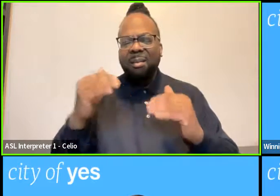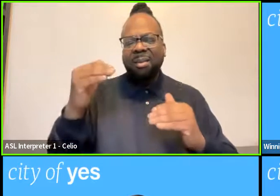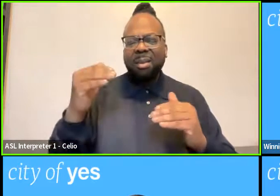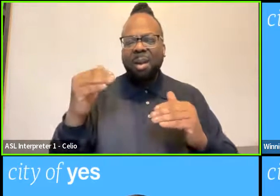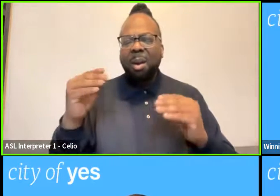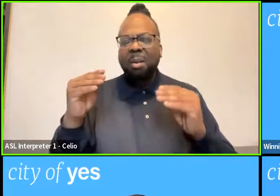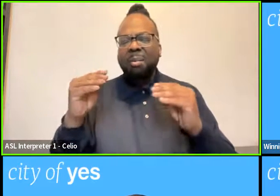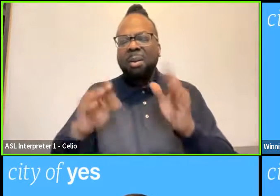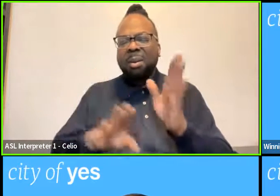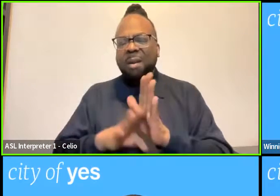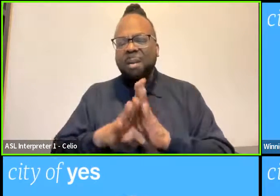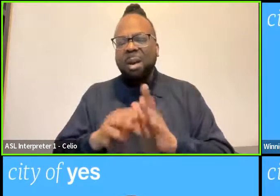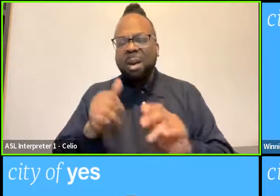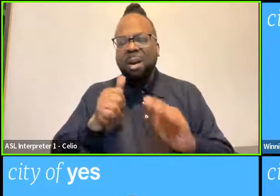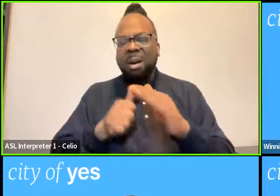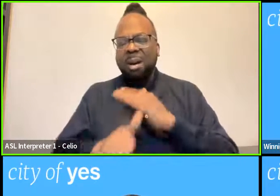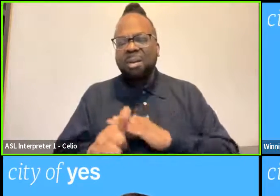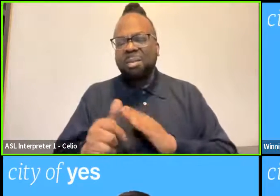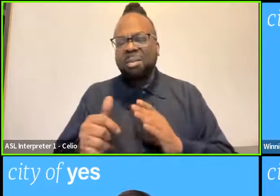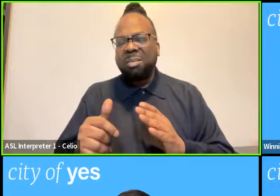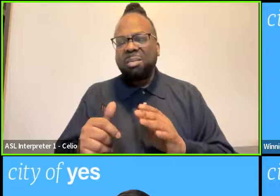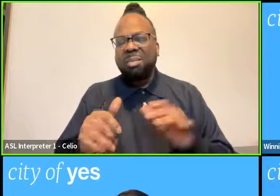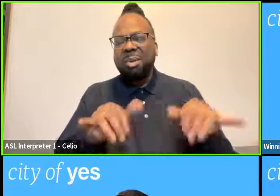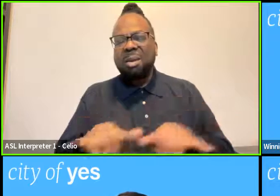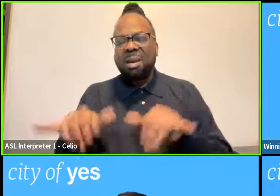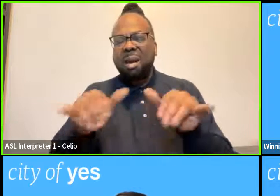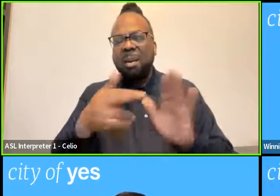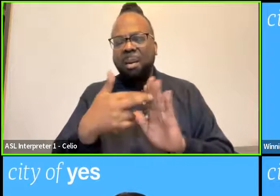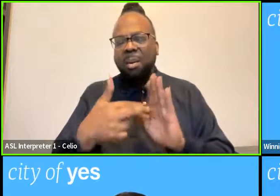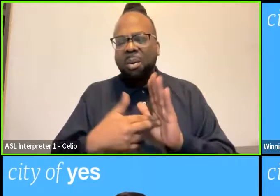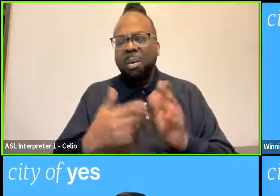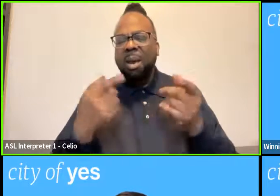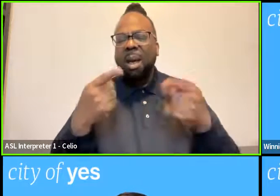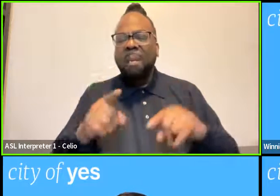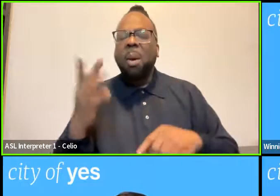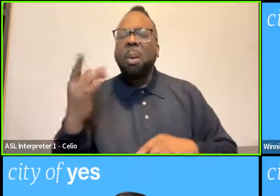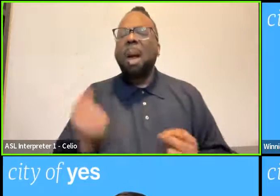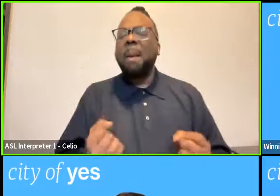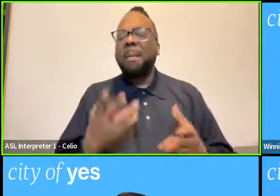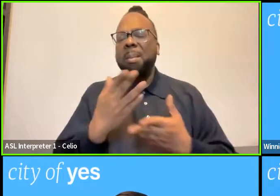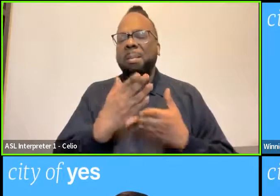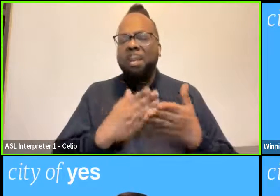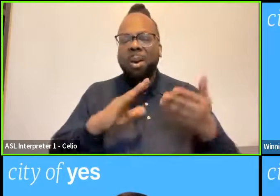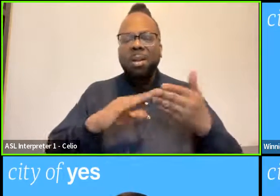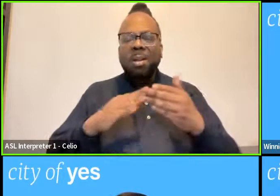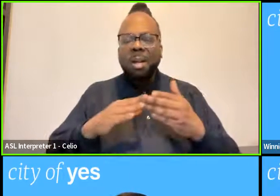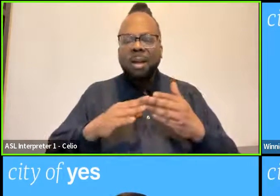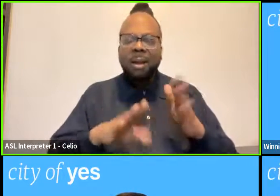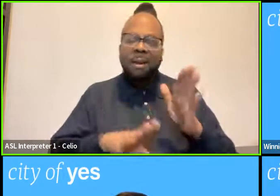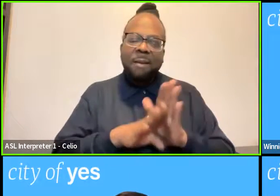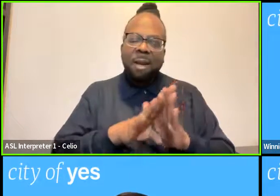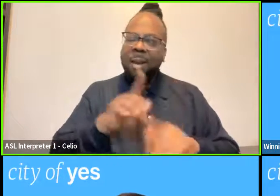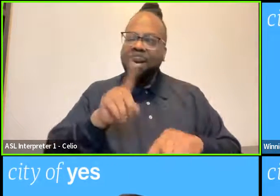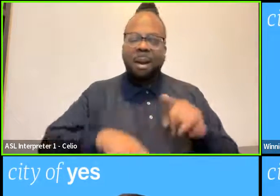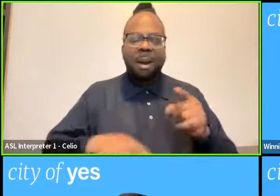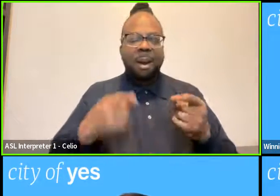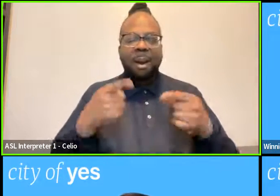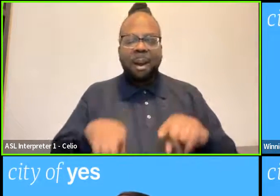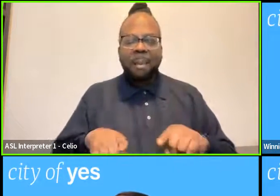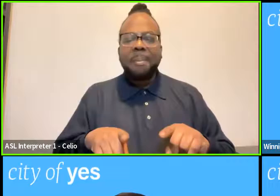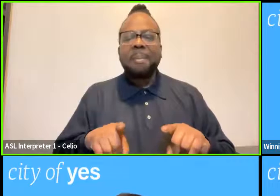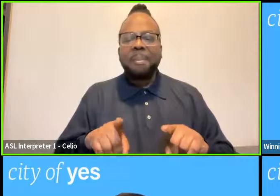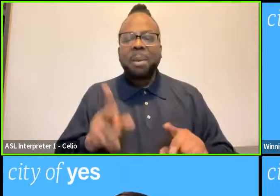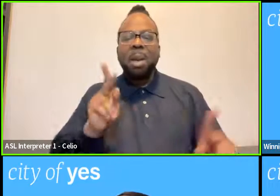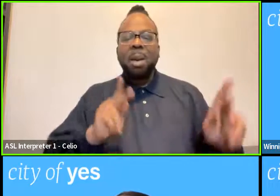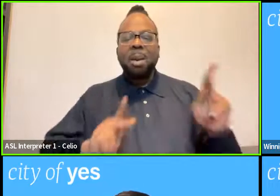quo. That happens because there are so many parts of the city where development can't happen. And so people